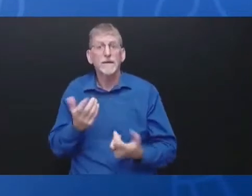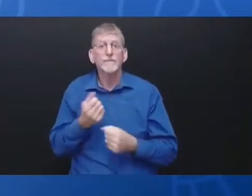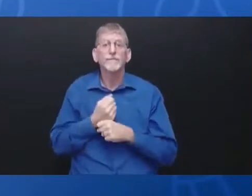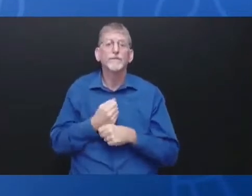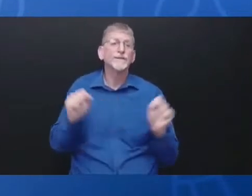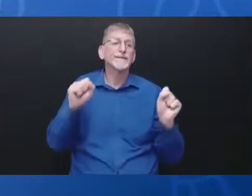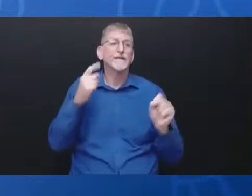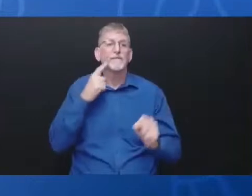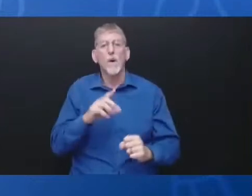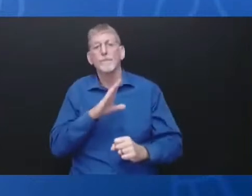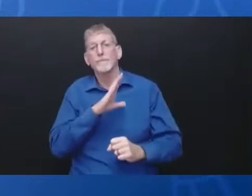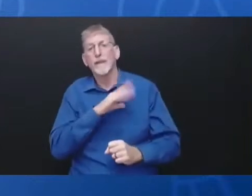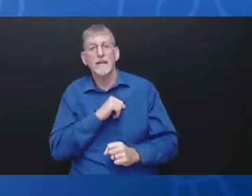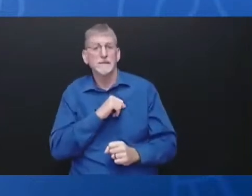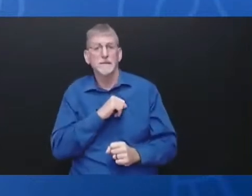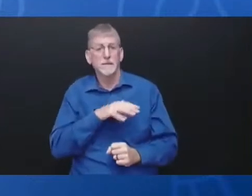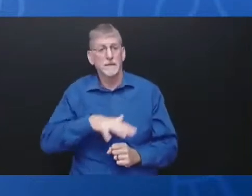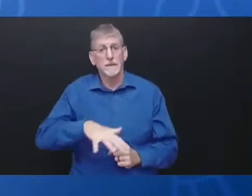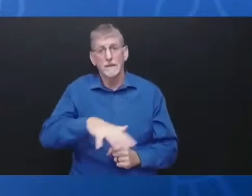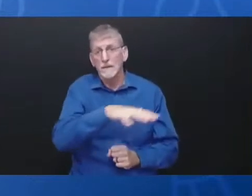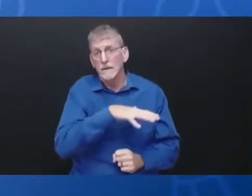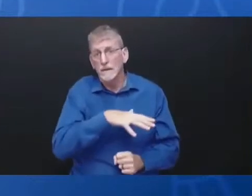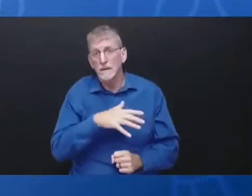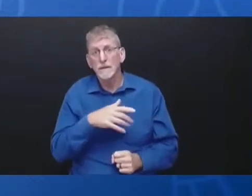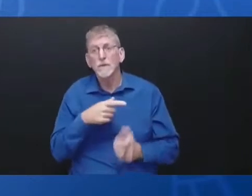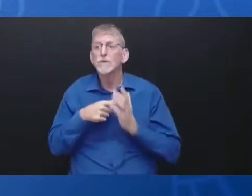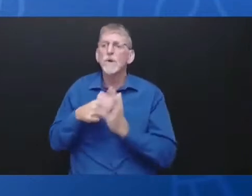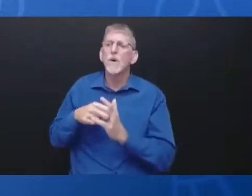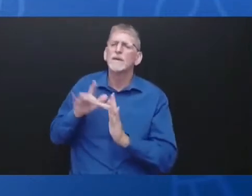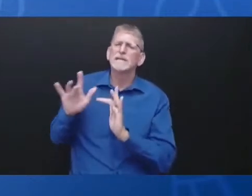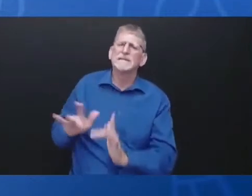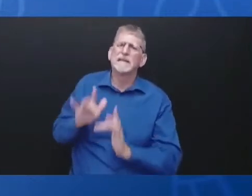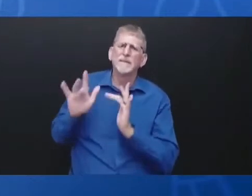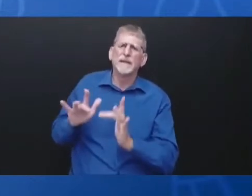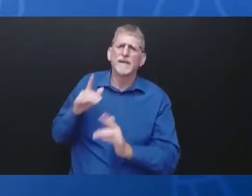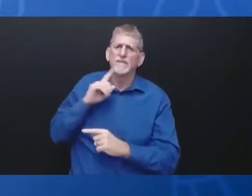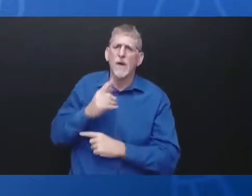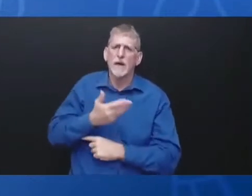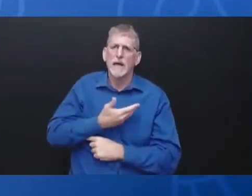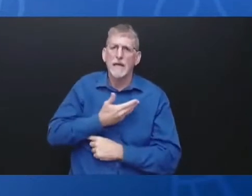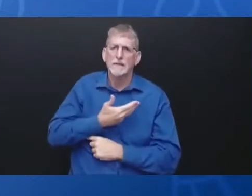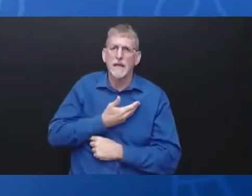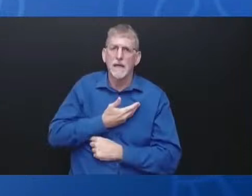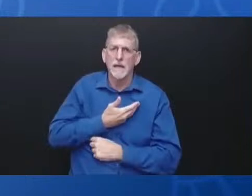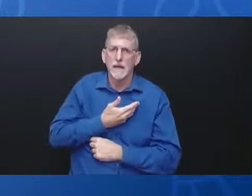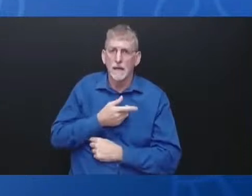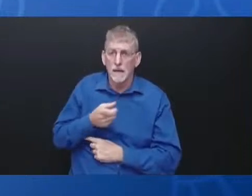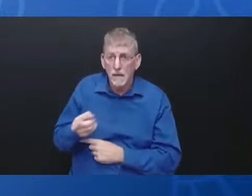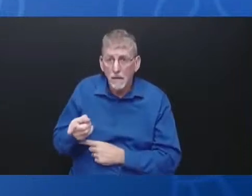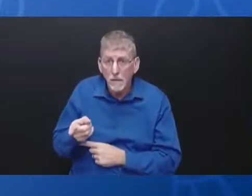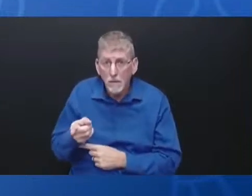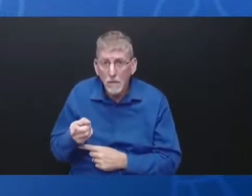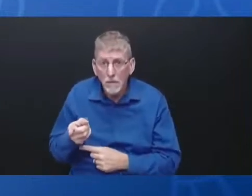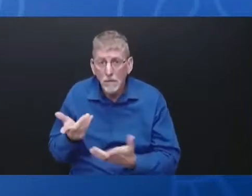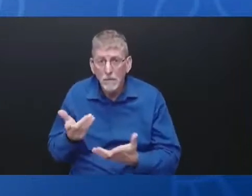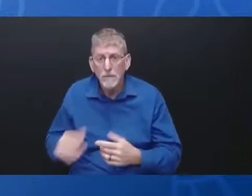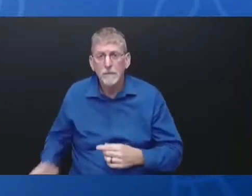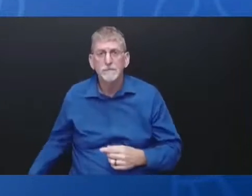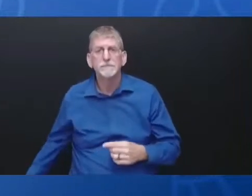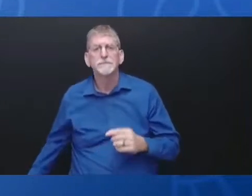with civilians in Gaza? Is that area very clear? Well, what Secretary Rubio has been saying on a number of different interviews